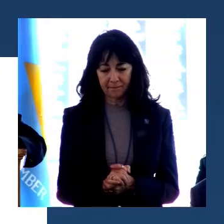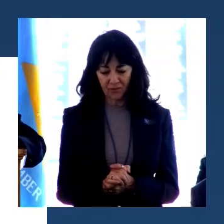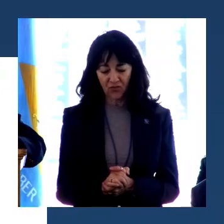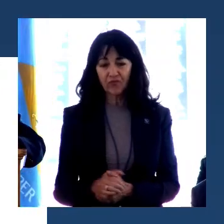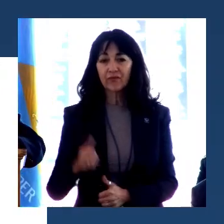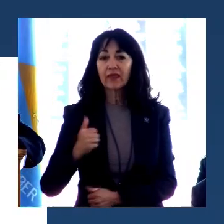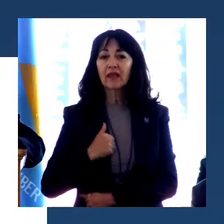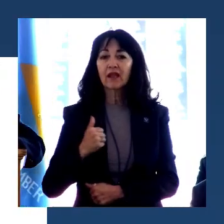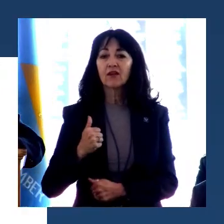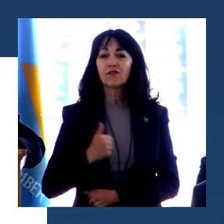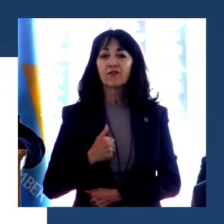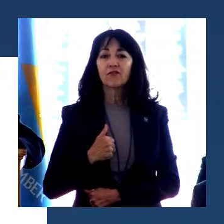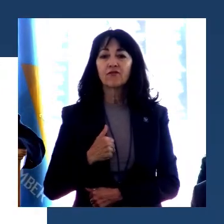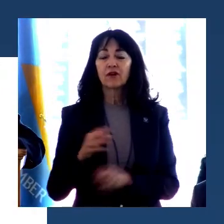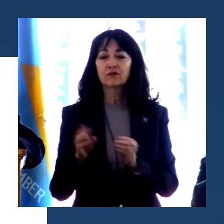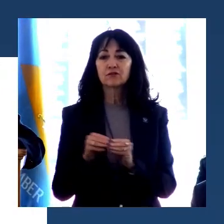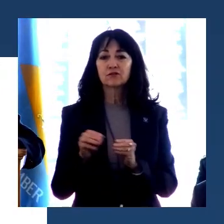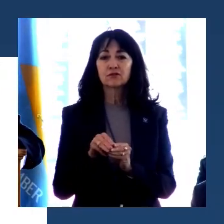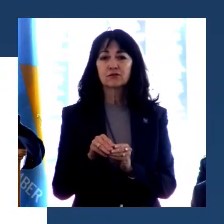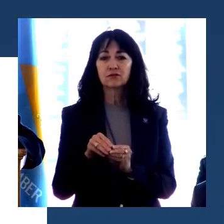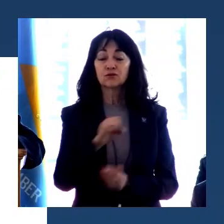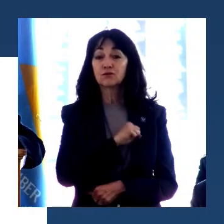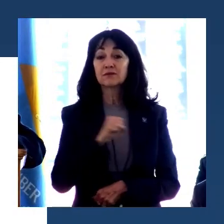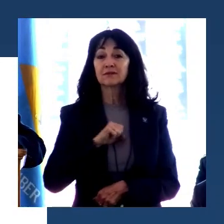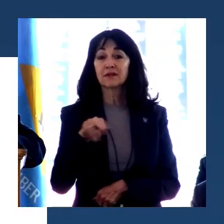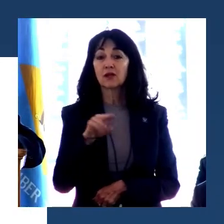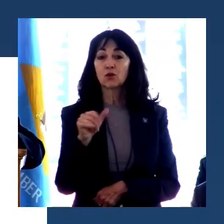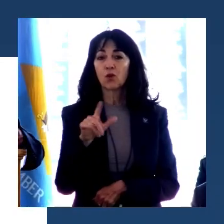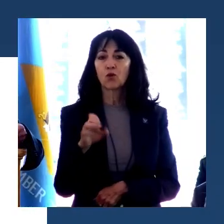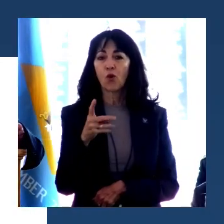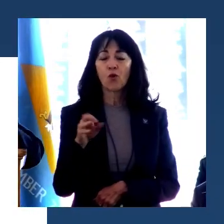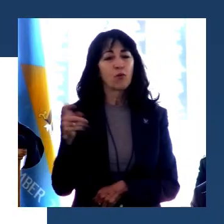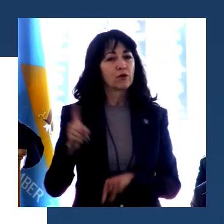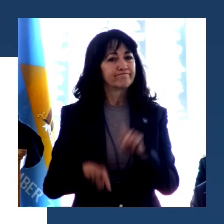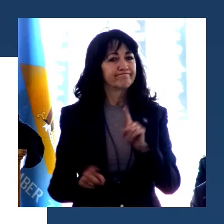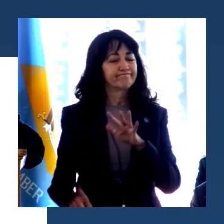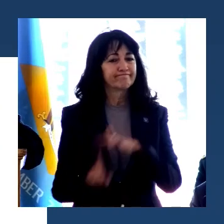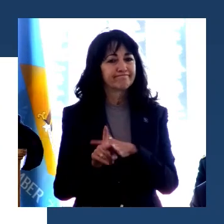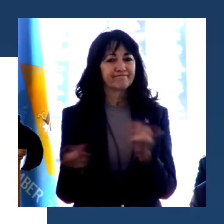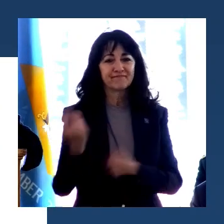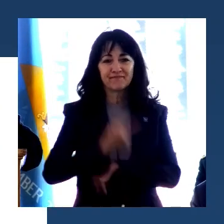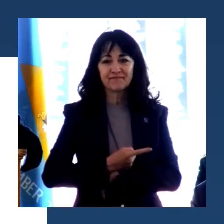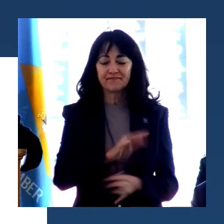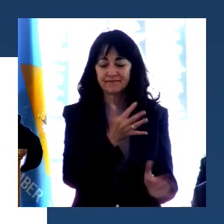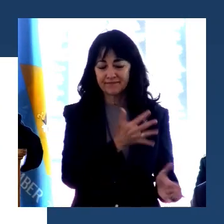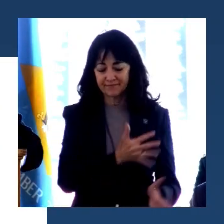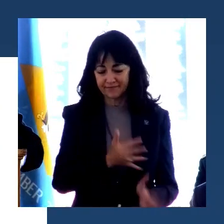Veterans Affairs Committee, Nicole Poor, who unfortunately could not make it here today.